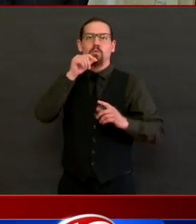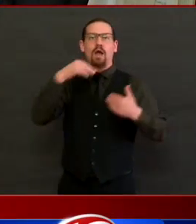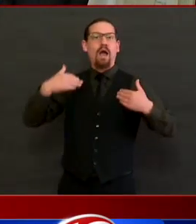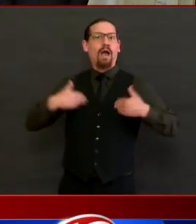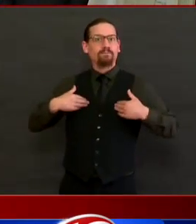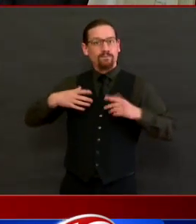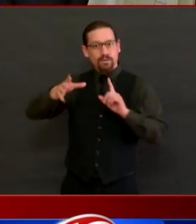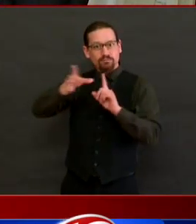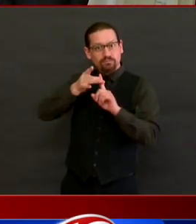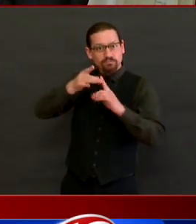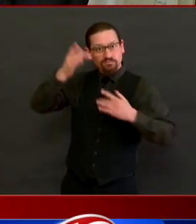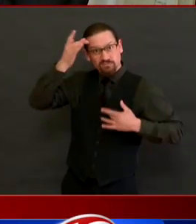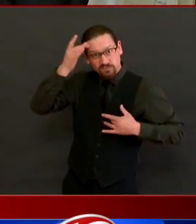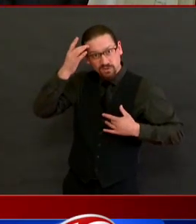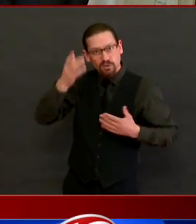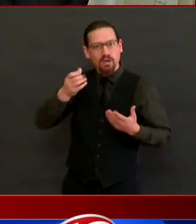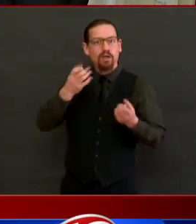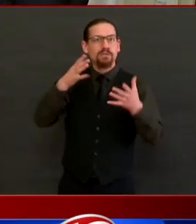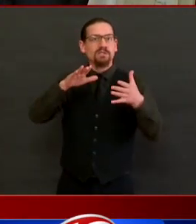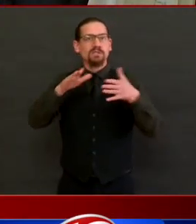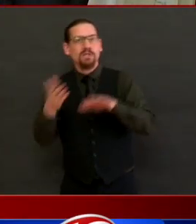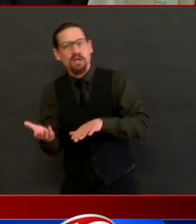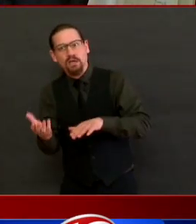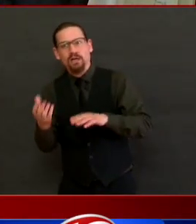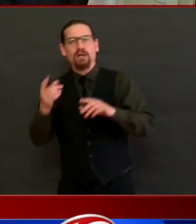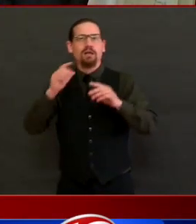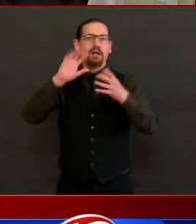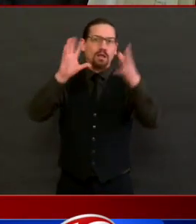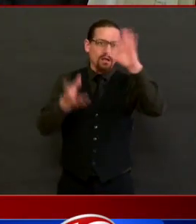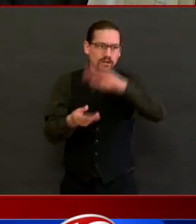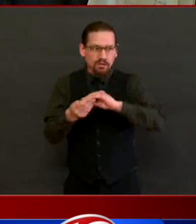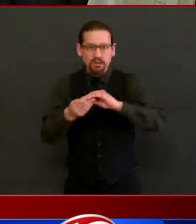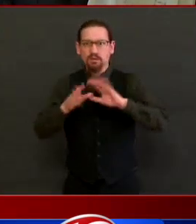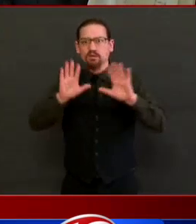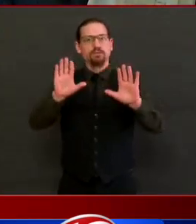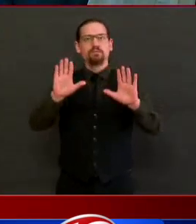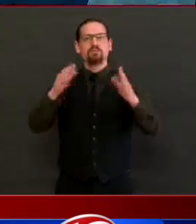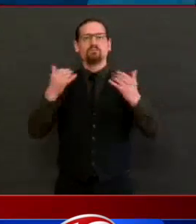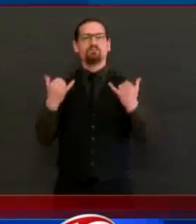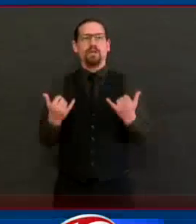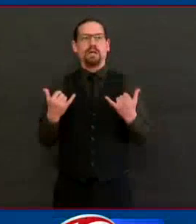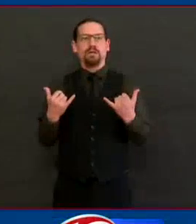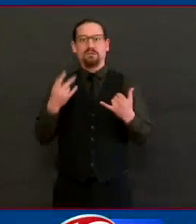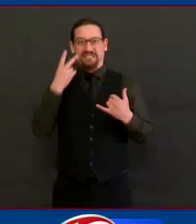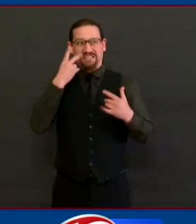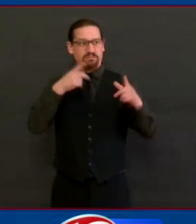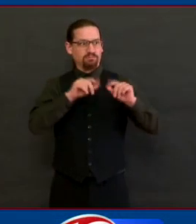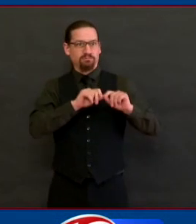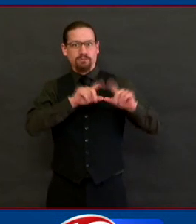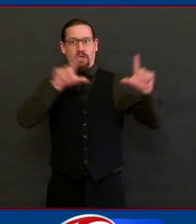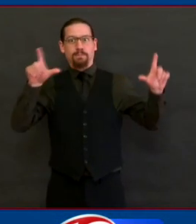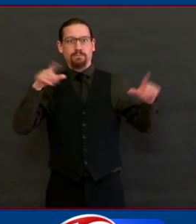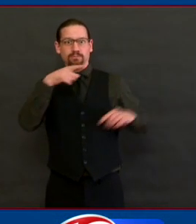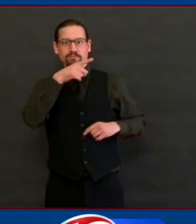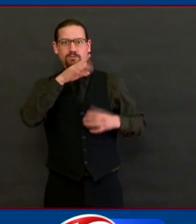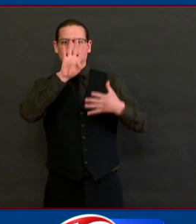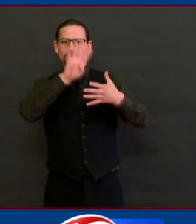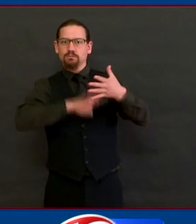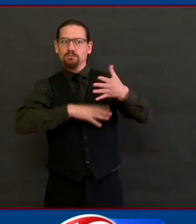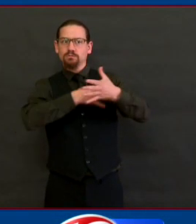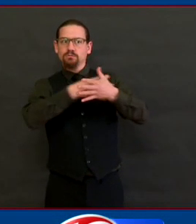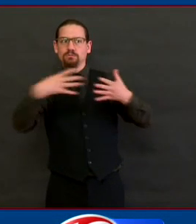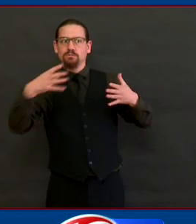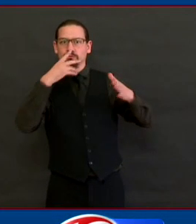cetera. You will see today on the screen a new dashboard that my team has